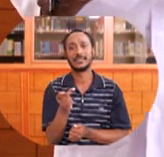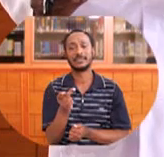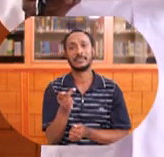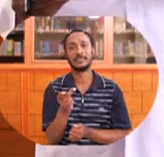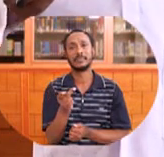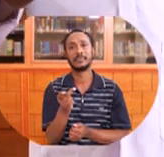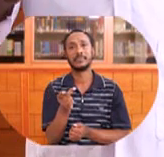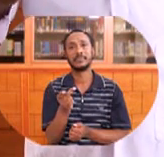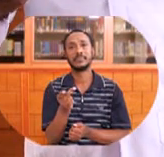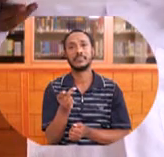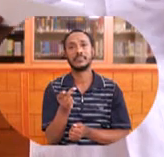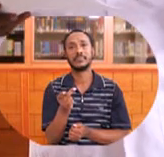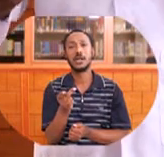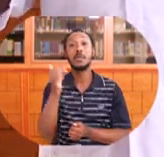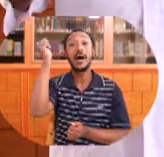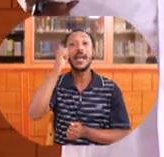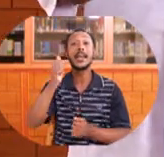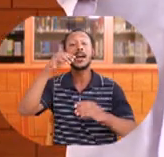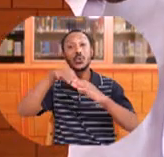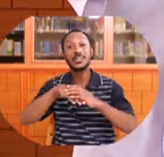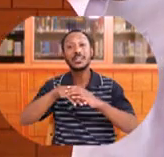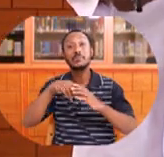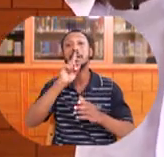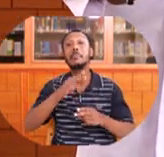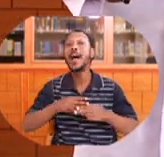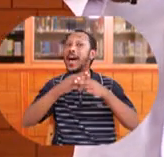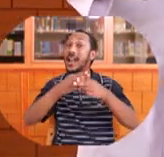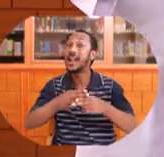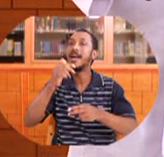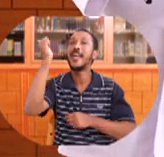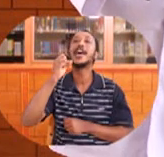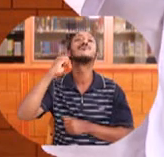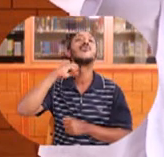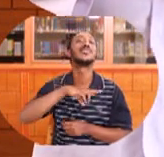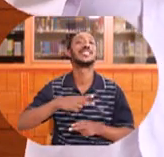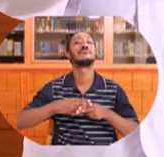solid particles into the air is known as air pollution.